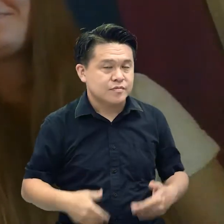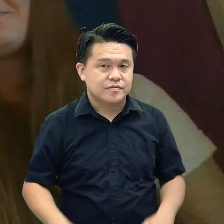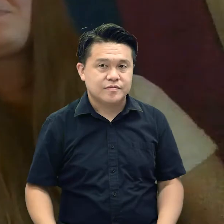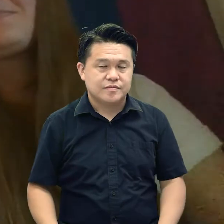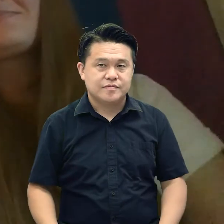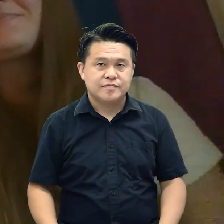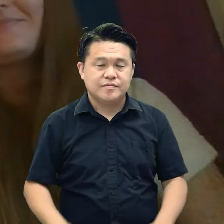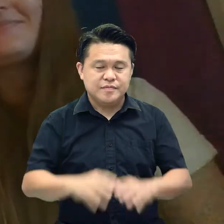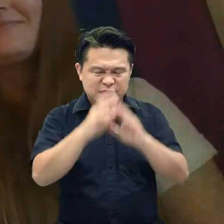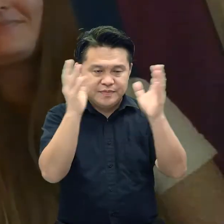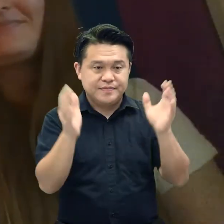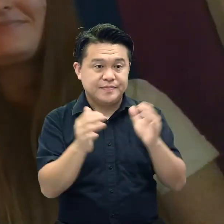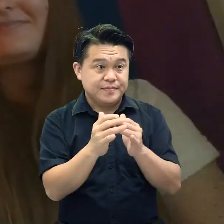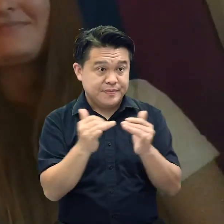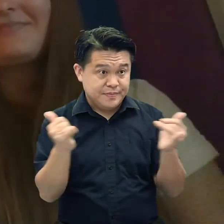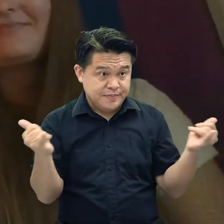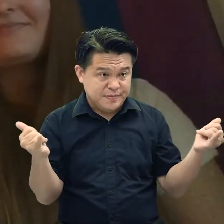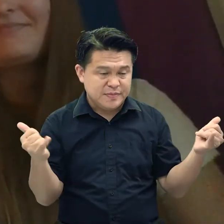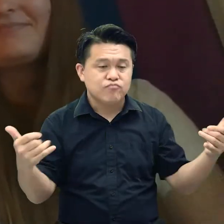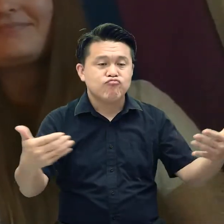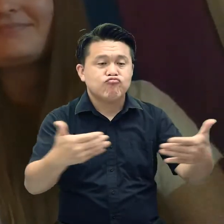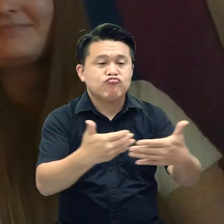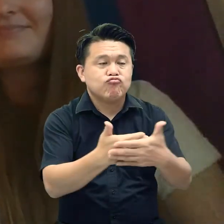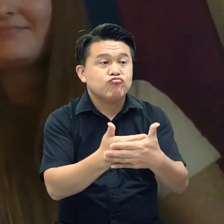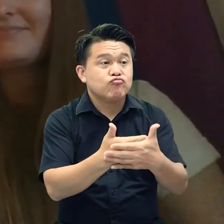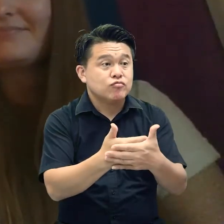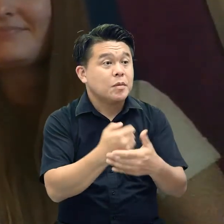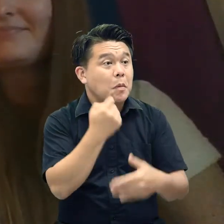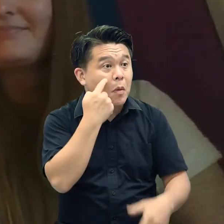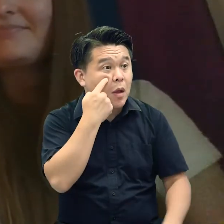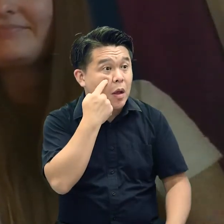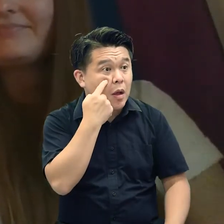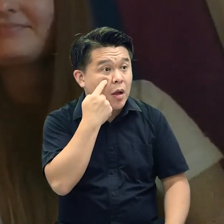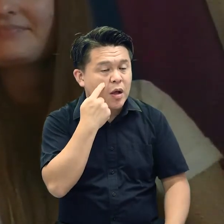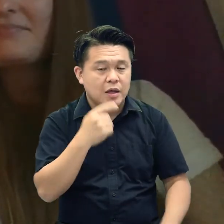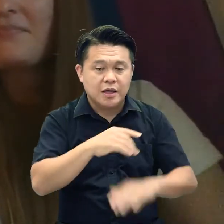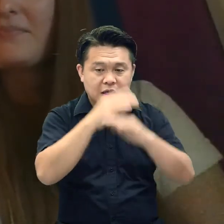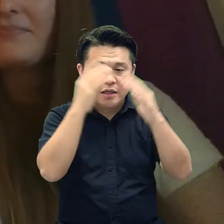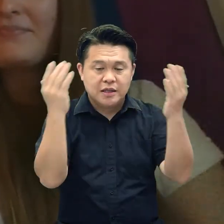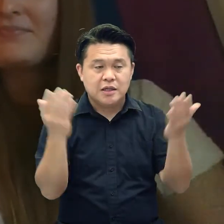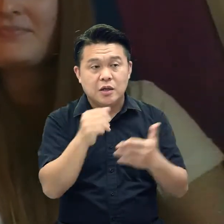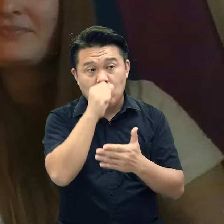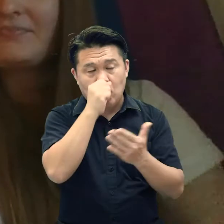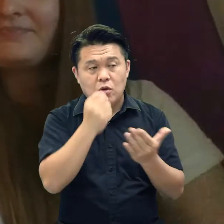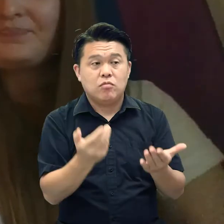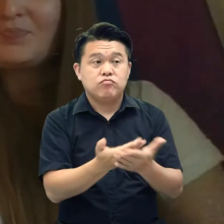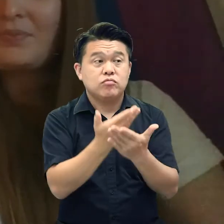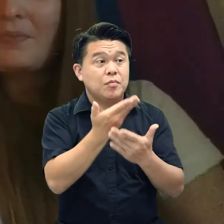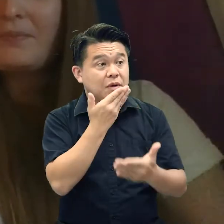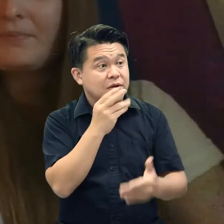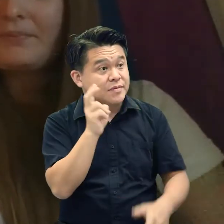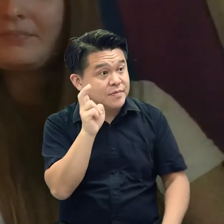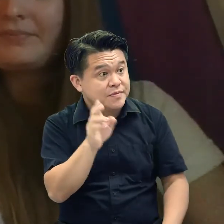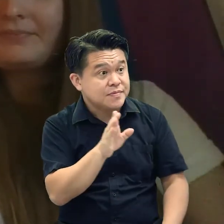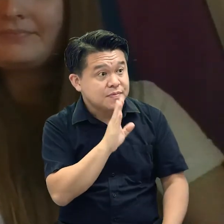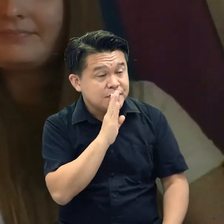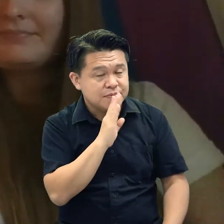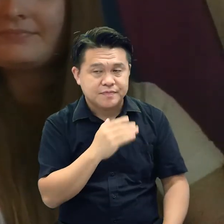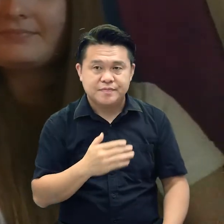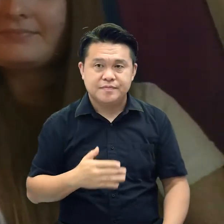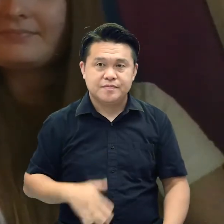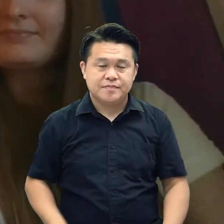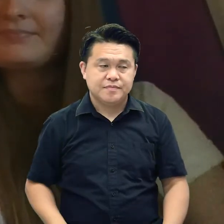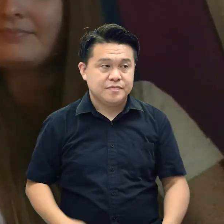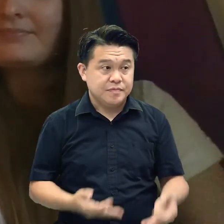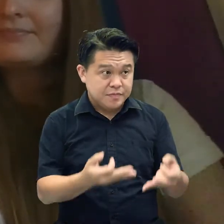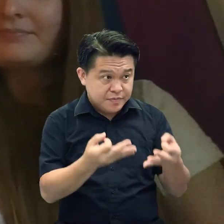put it in your goddamn head. But come on, like if you try to be as inclusive as possible to everyone, wouldn't